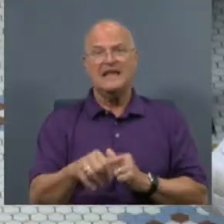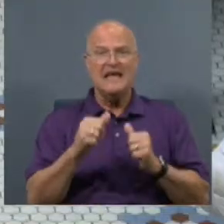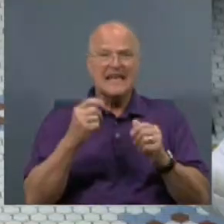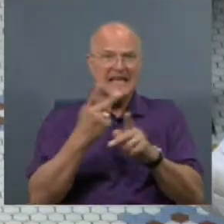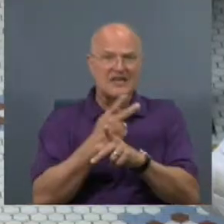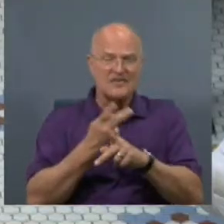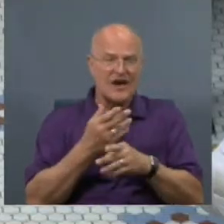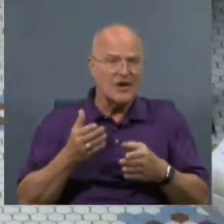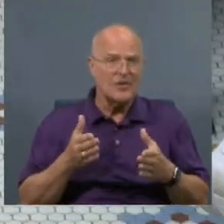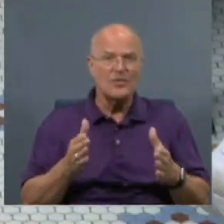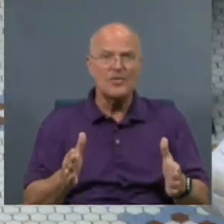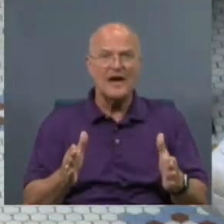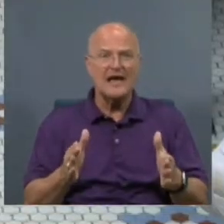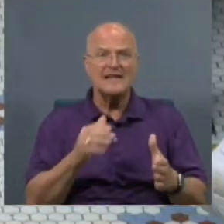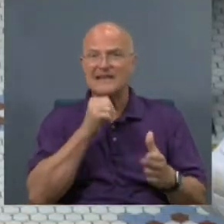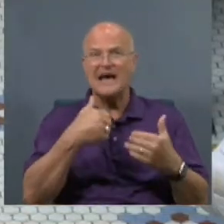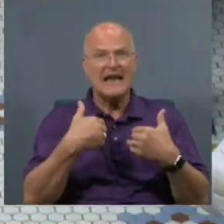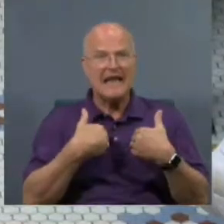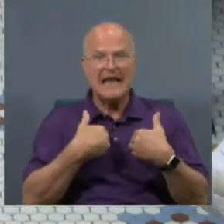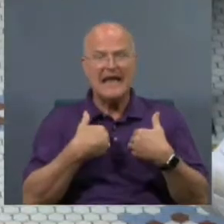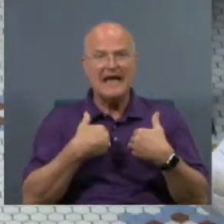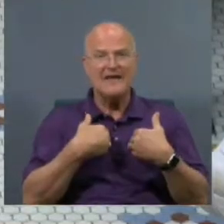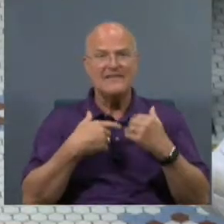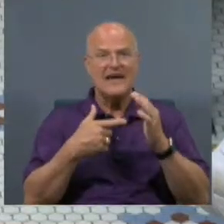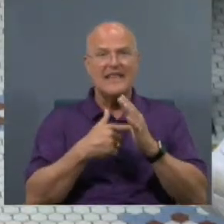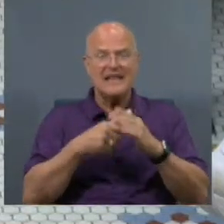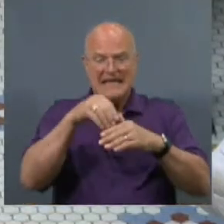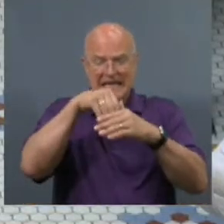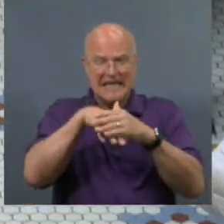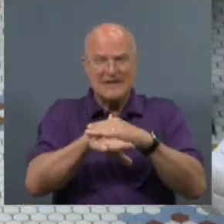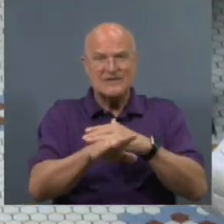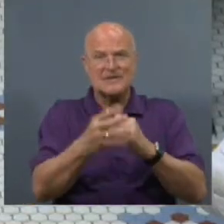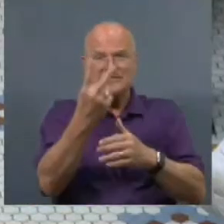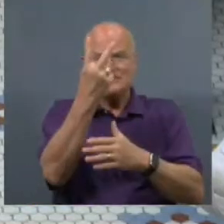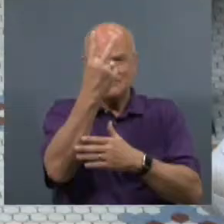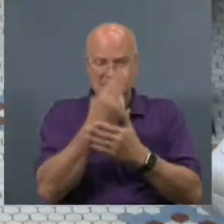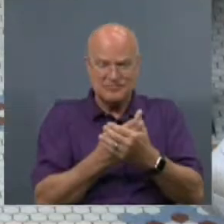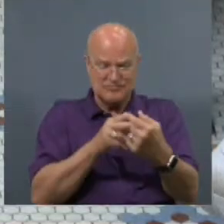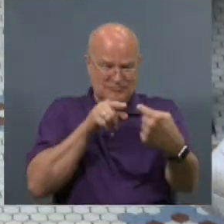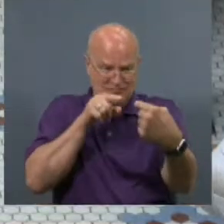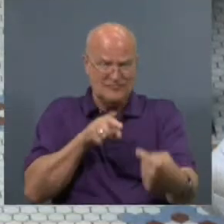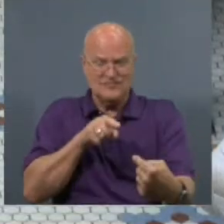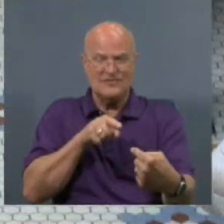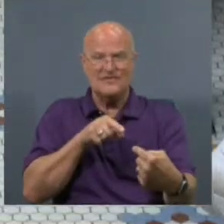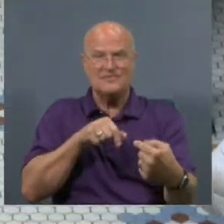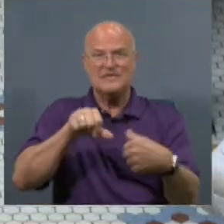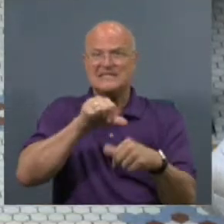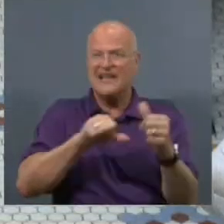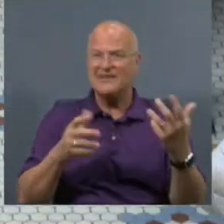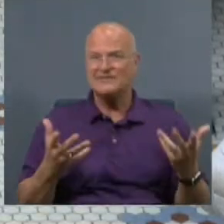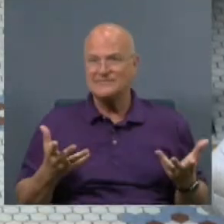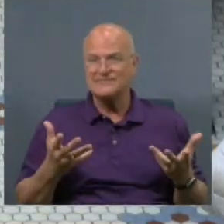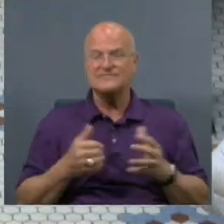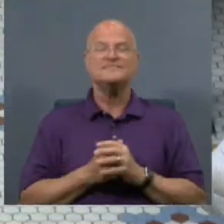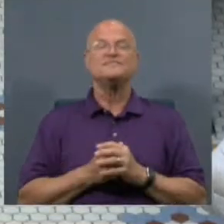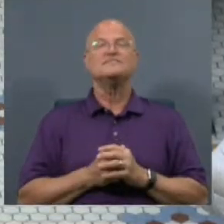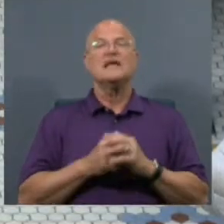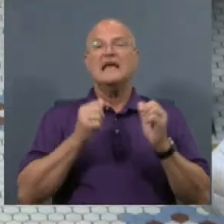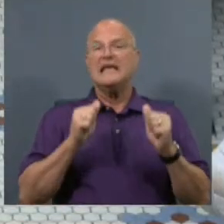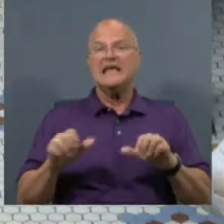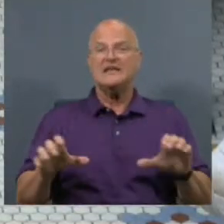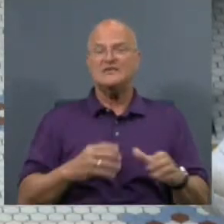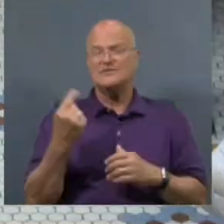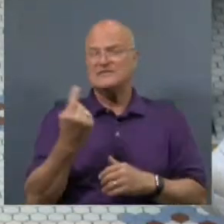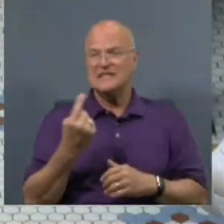you figure out a way to not have the entrances both right directly across the street from one another? Can you